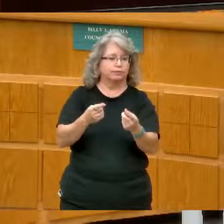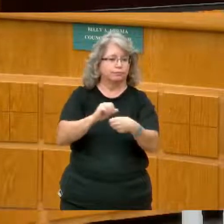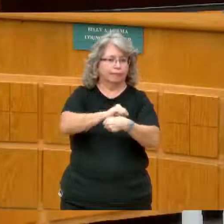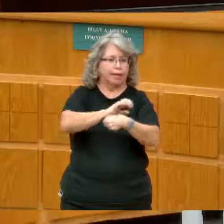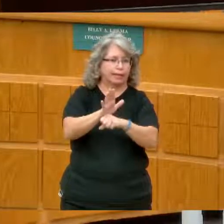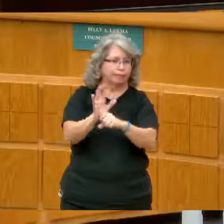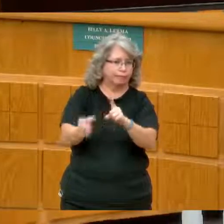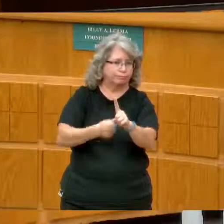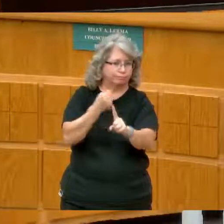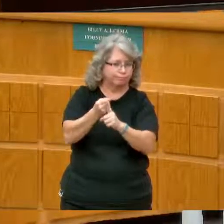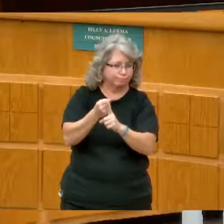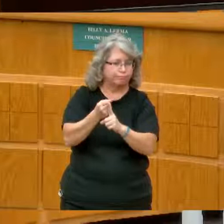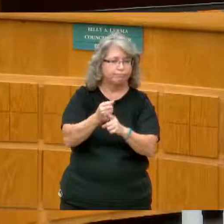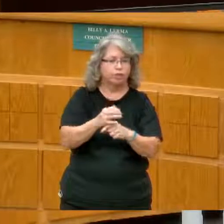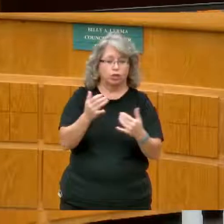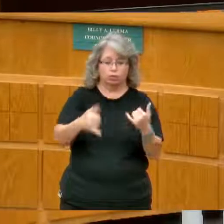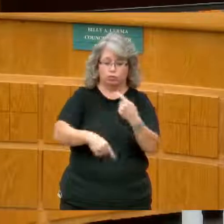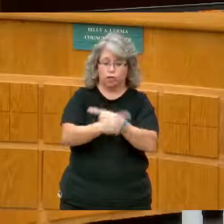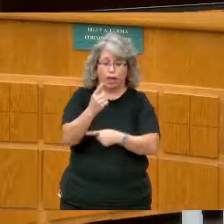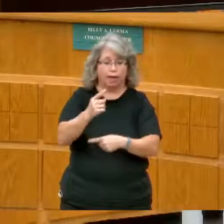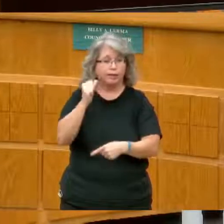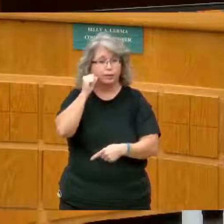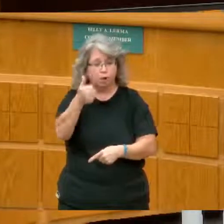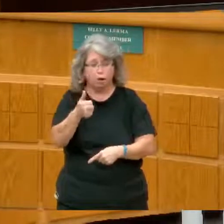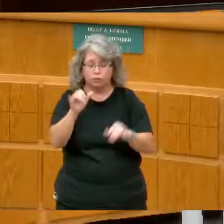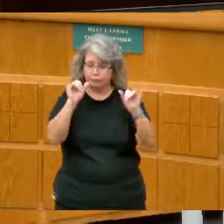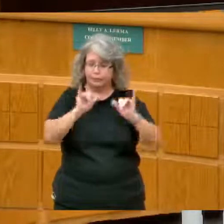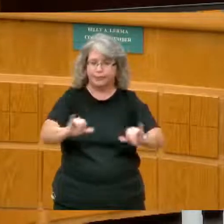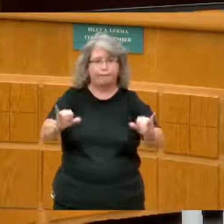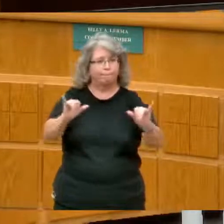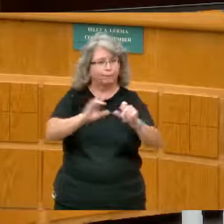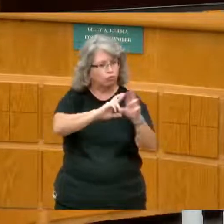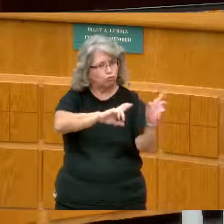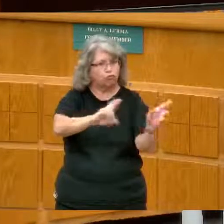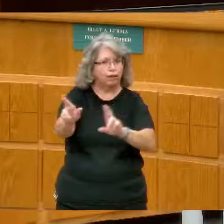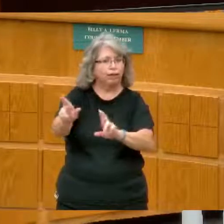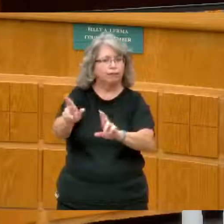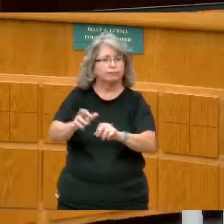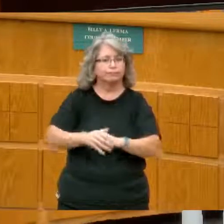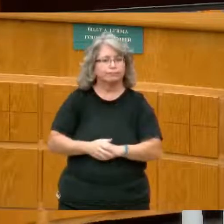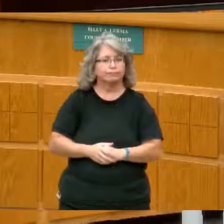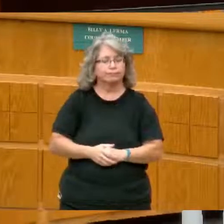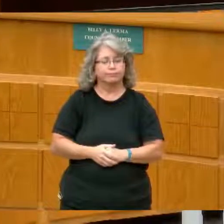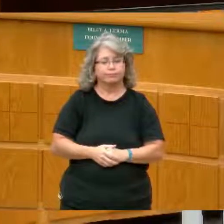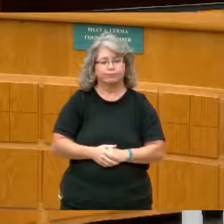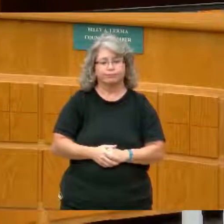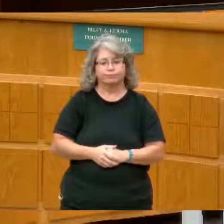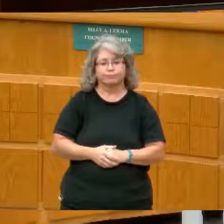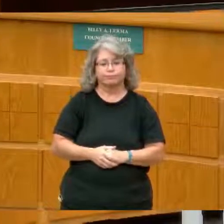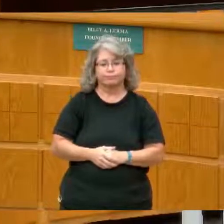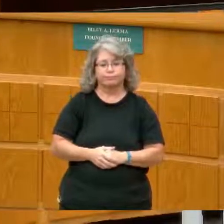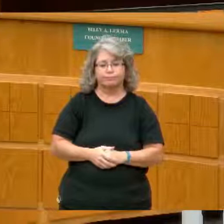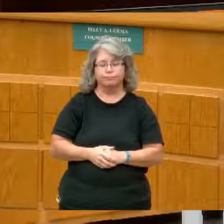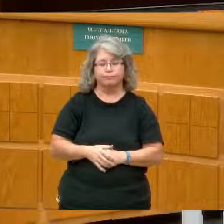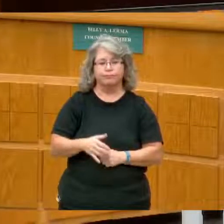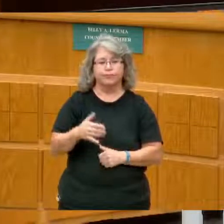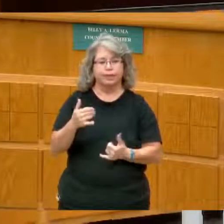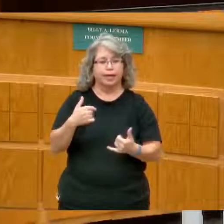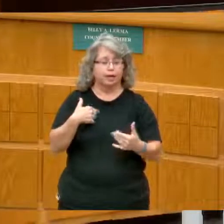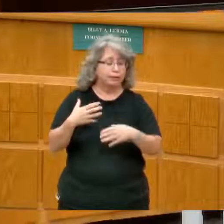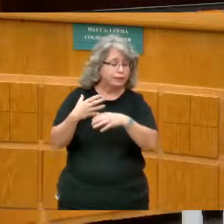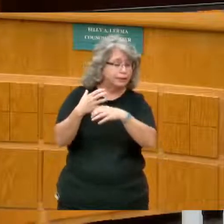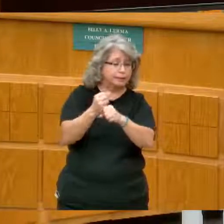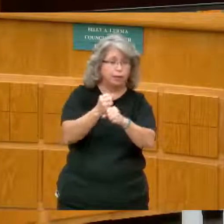today, tomorrow, is no difference. So going back to, our summary, prevention is our